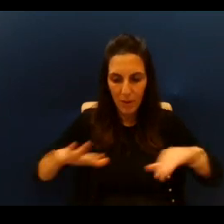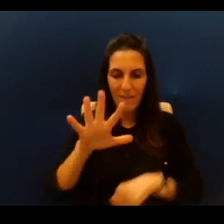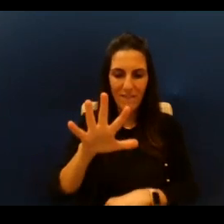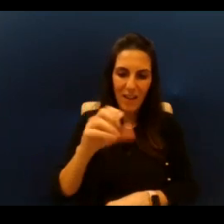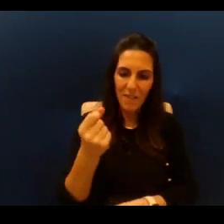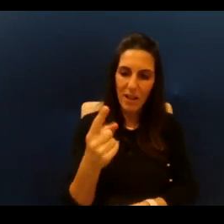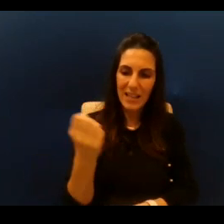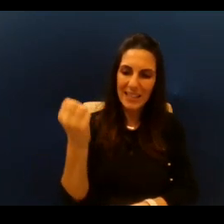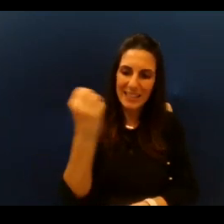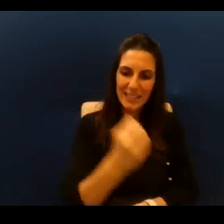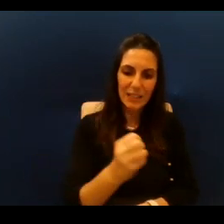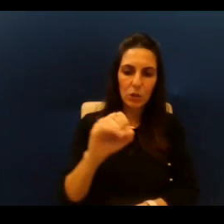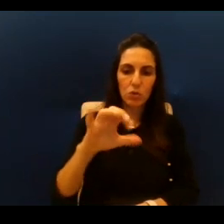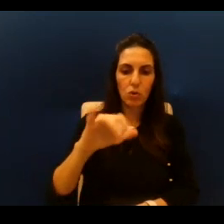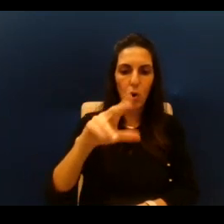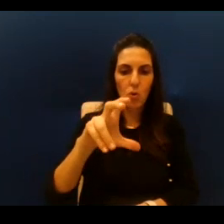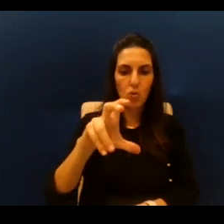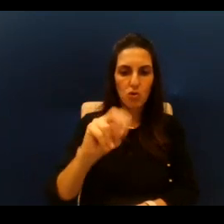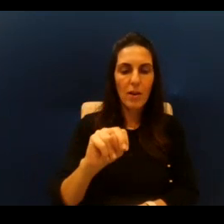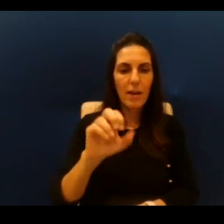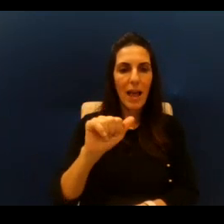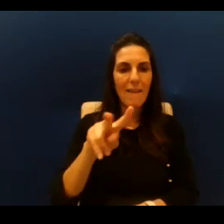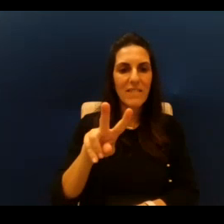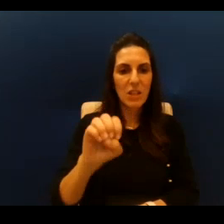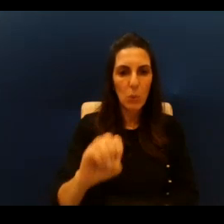511 East Ocean Avenue.